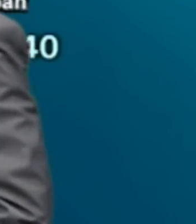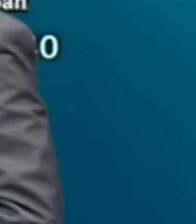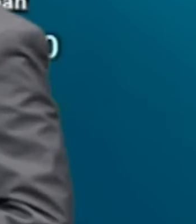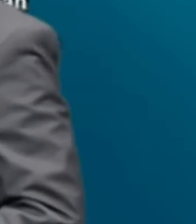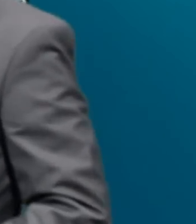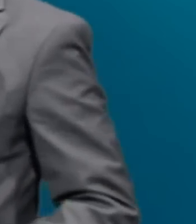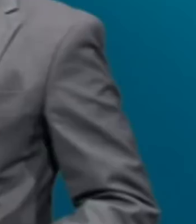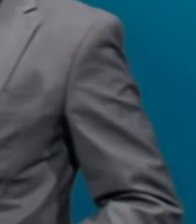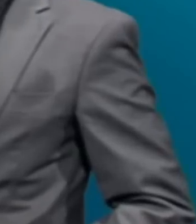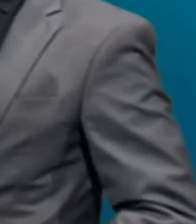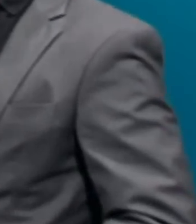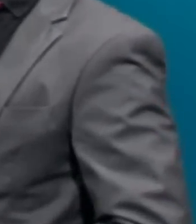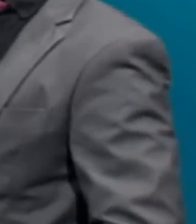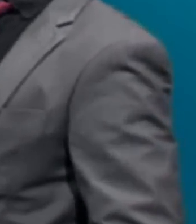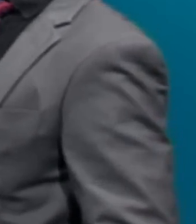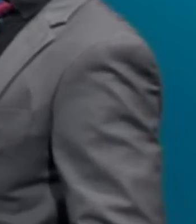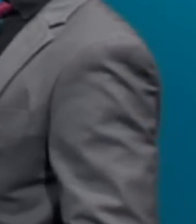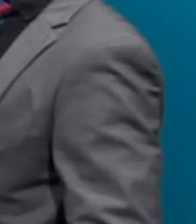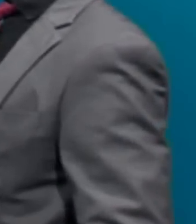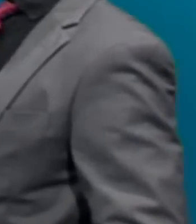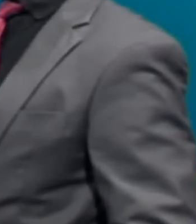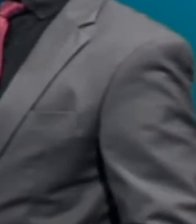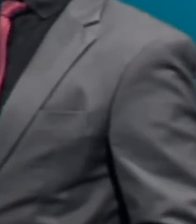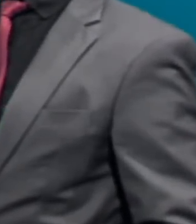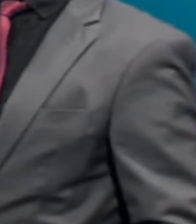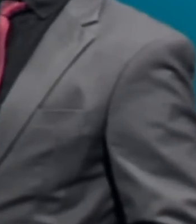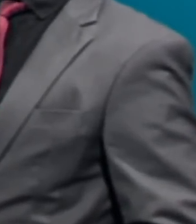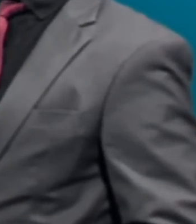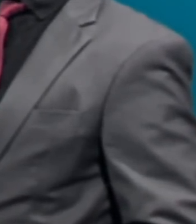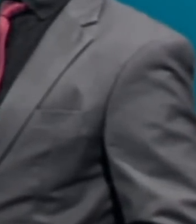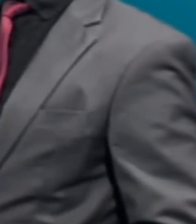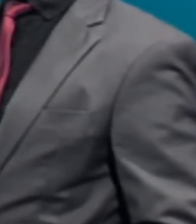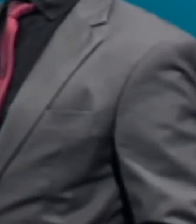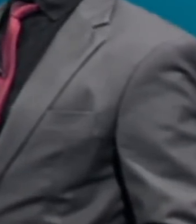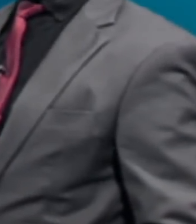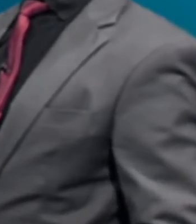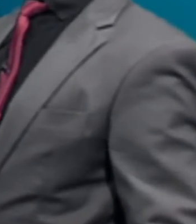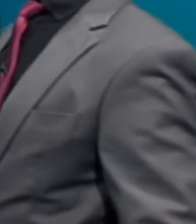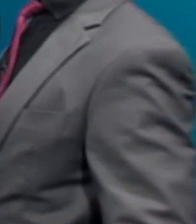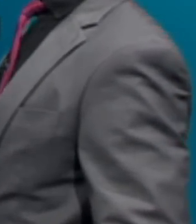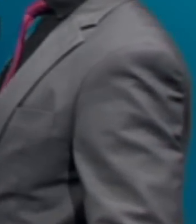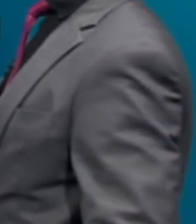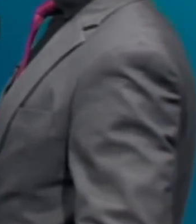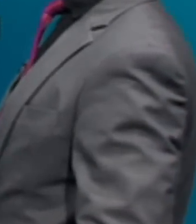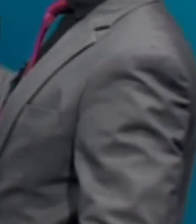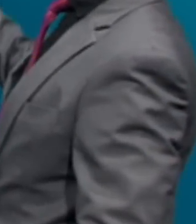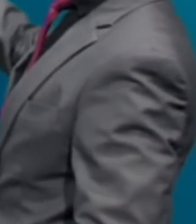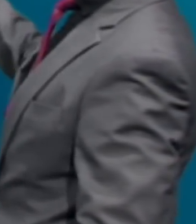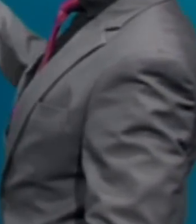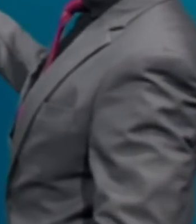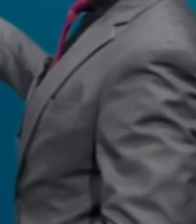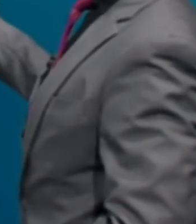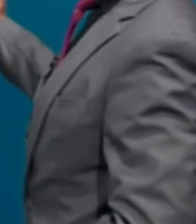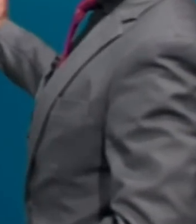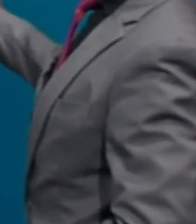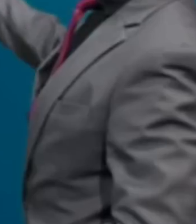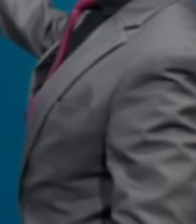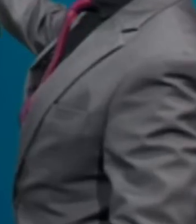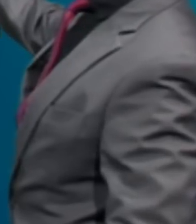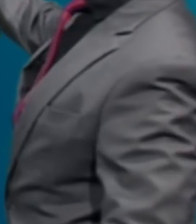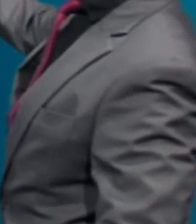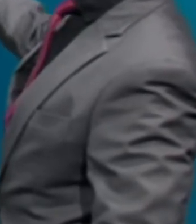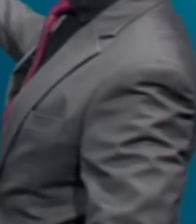gona ka kwagola Motsekapa go me re lebella bošegong bja lehono temošo re tšetša go ke ba kakanyo ya boso ka Afrika Borwa ba re bontšha ka dikgonagalo tša dipula tša matlakadibe re lebetše